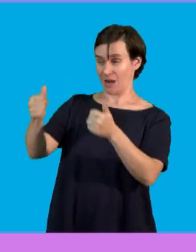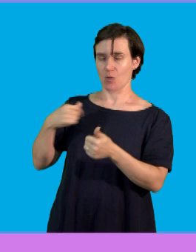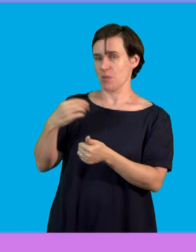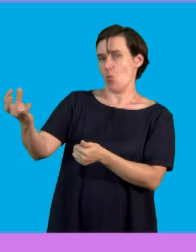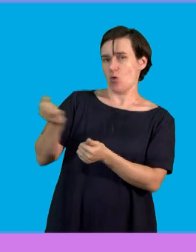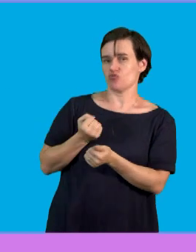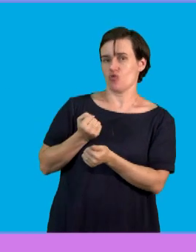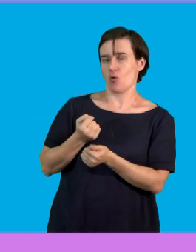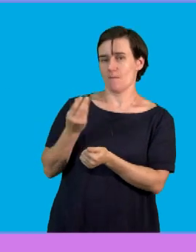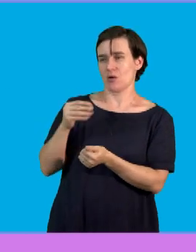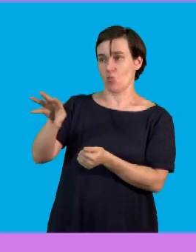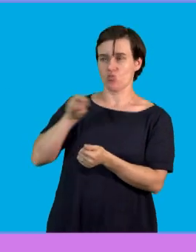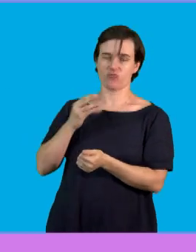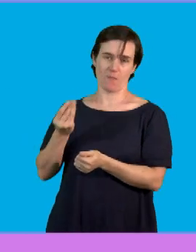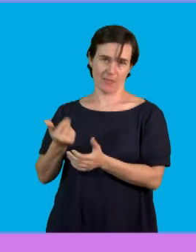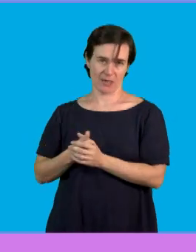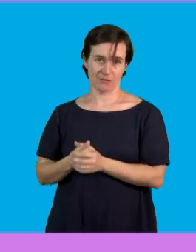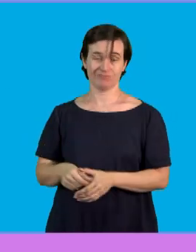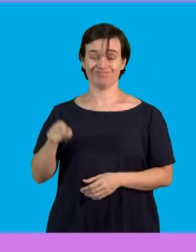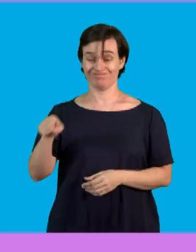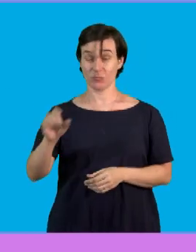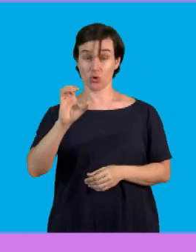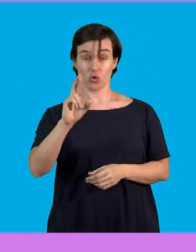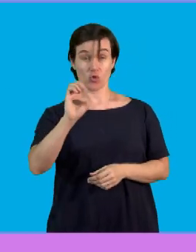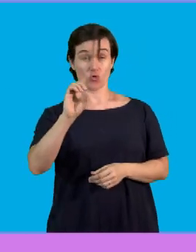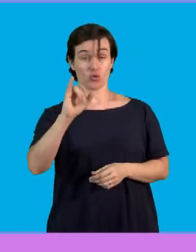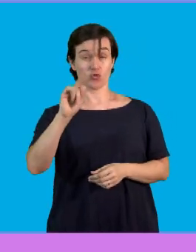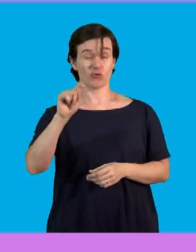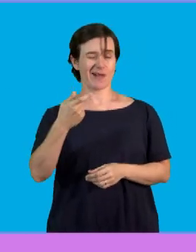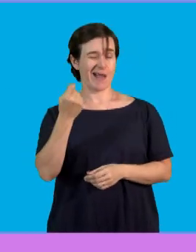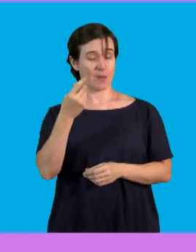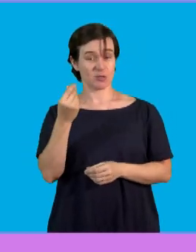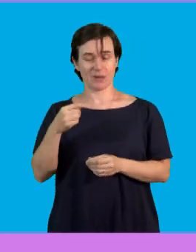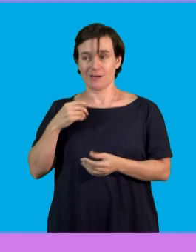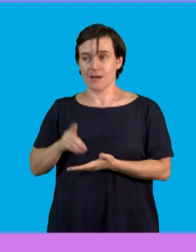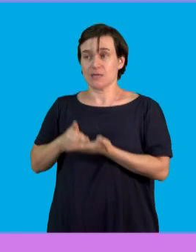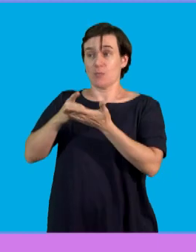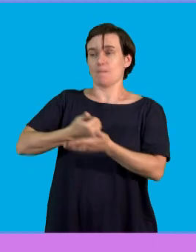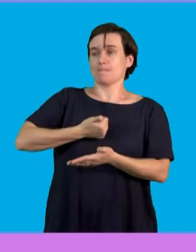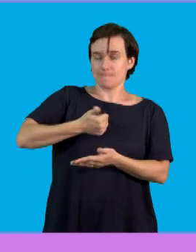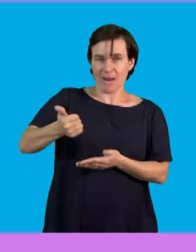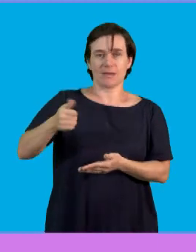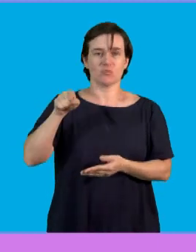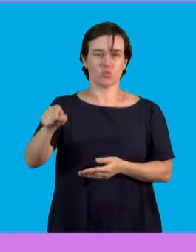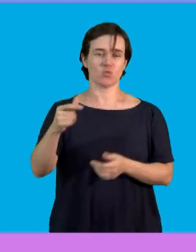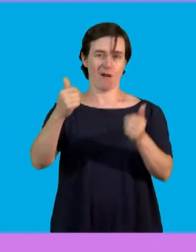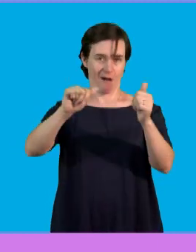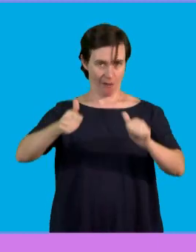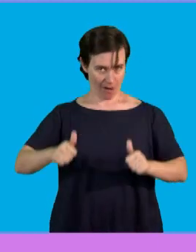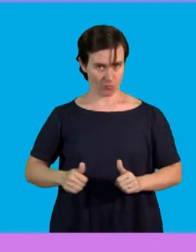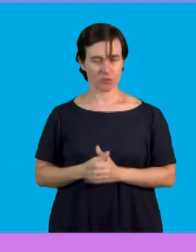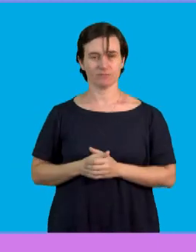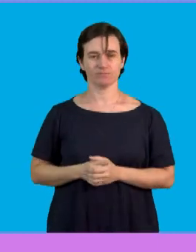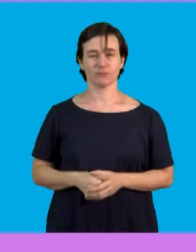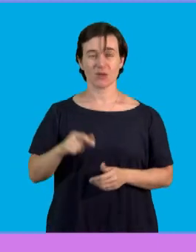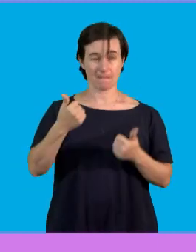and a credit is the amount of money deposited into a bank account. So you, in most banks,